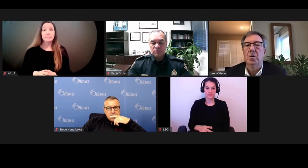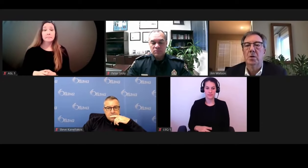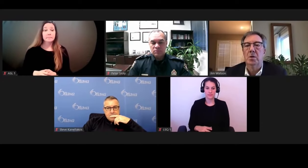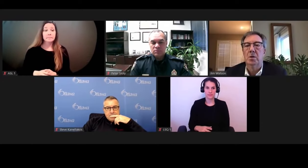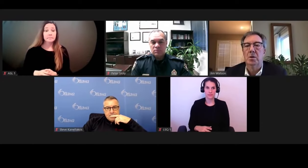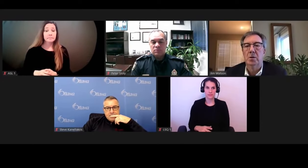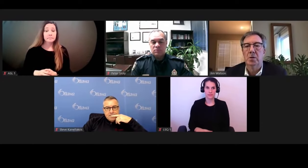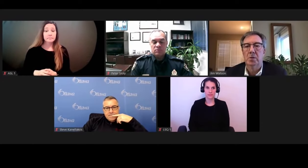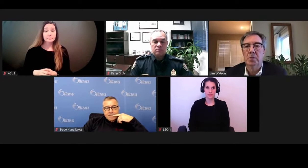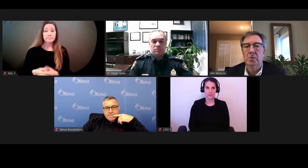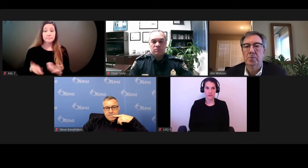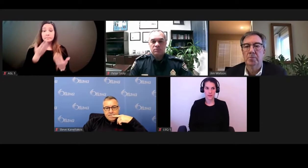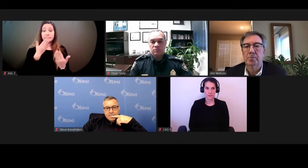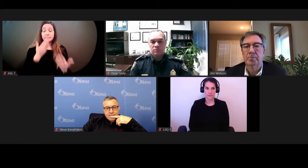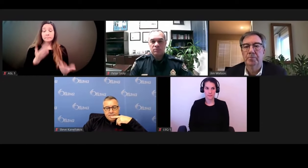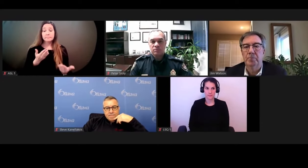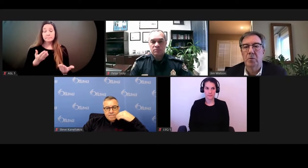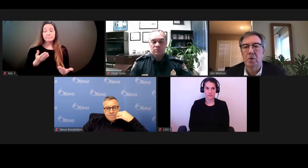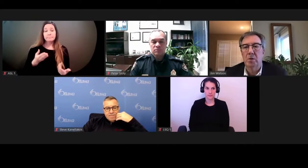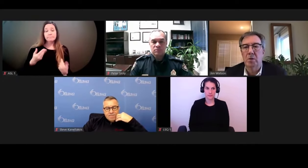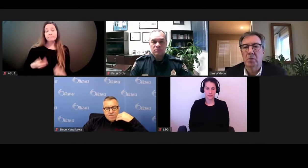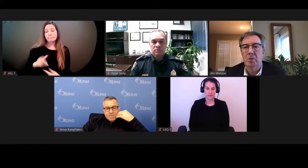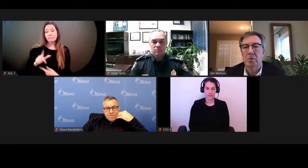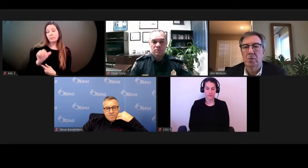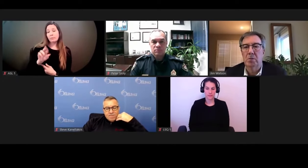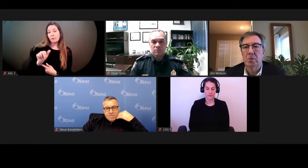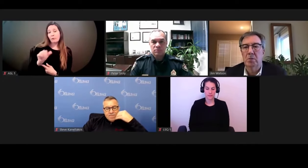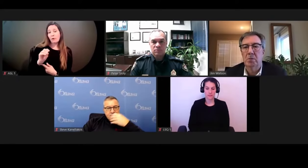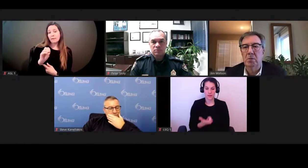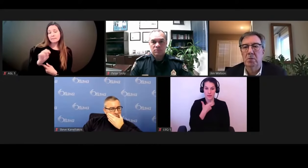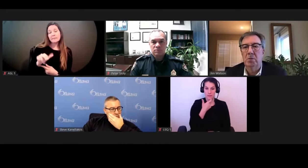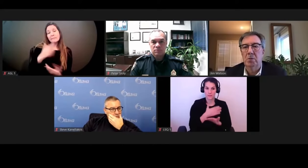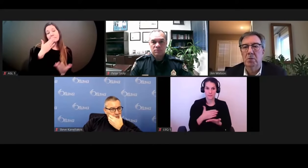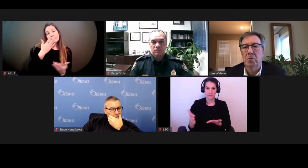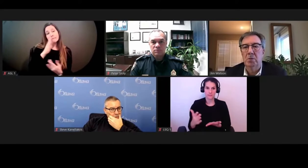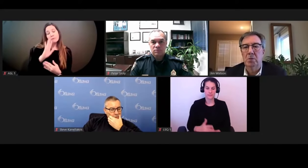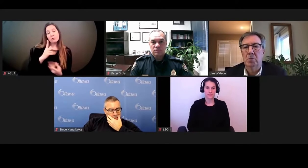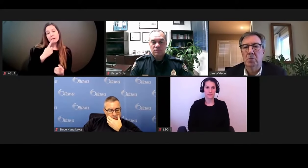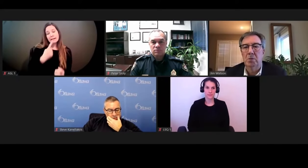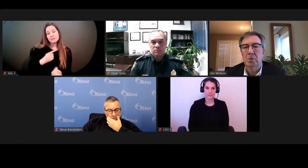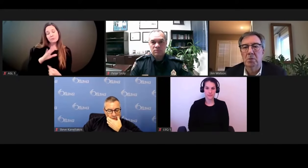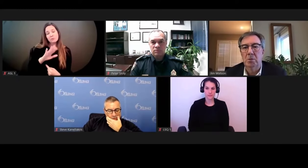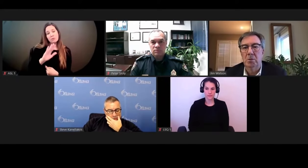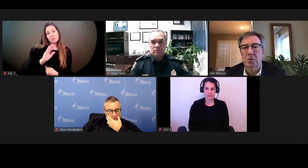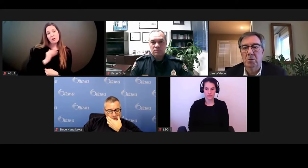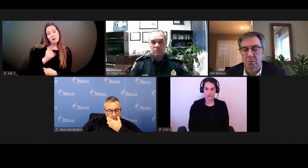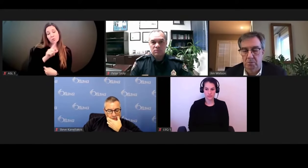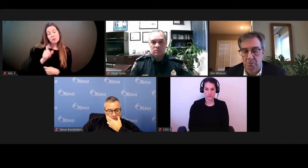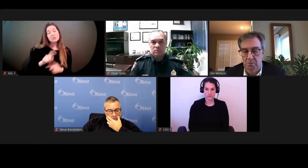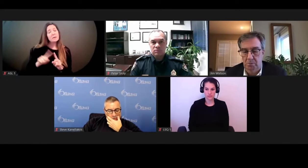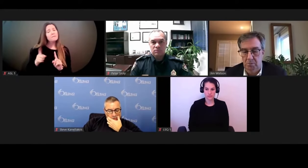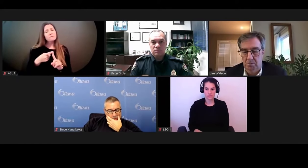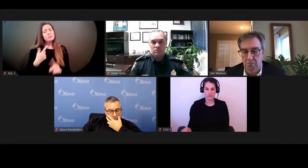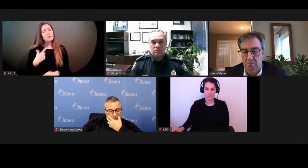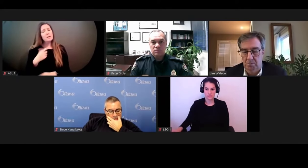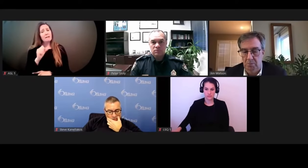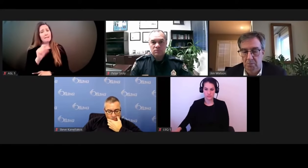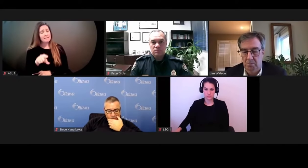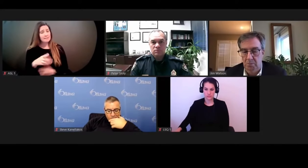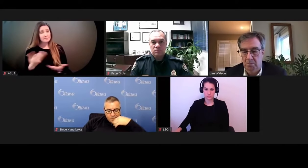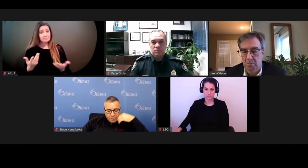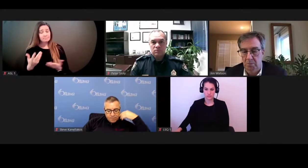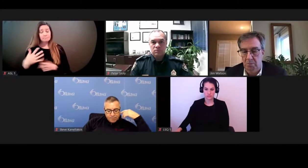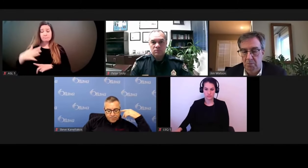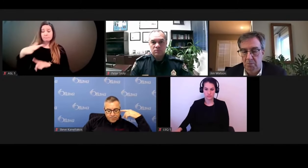Thank you so much for taking our questions. I just wanted to start by asking if you had any more details about sort of the context around